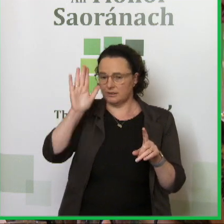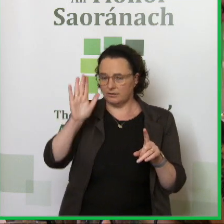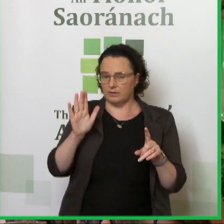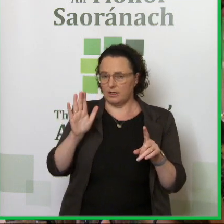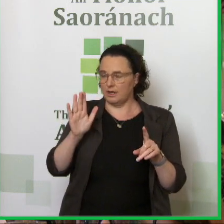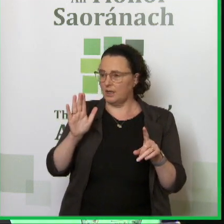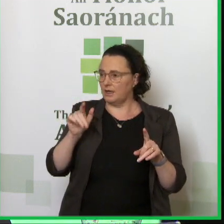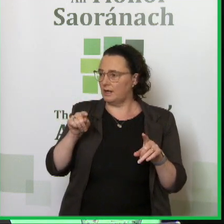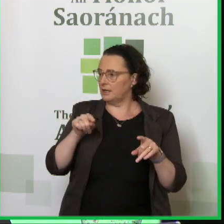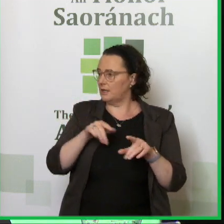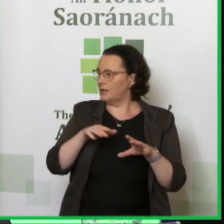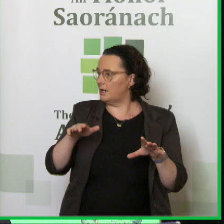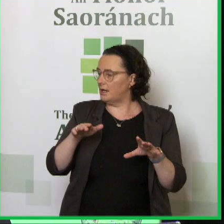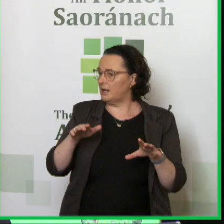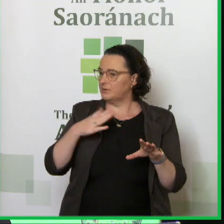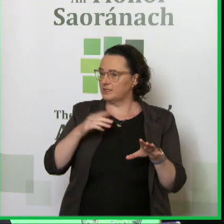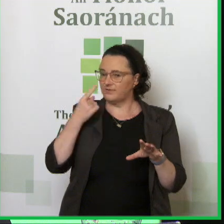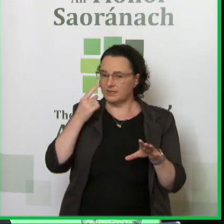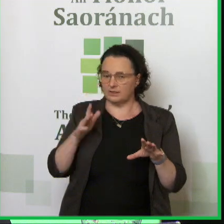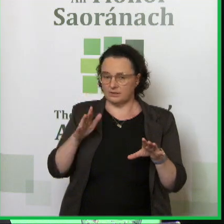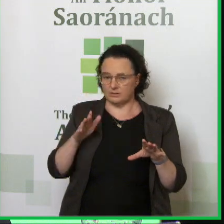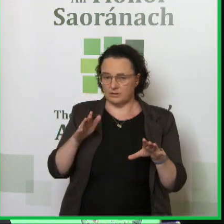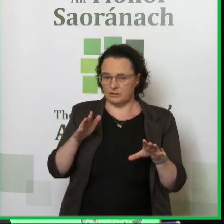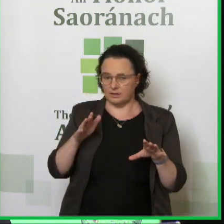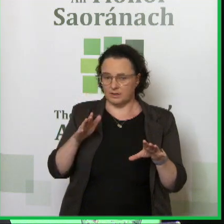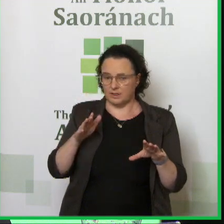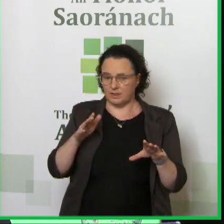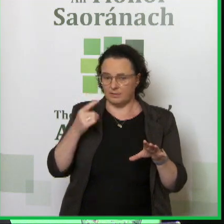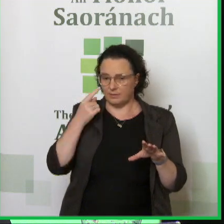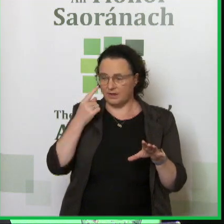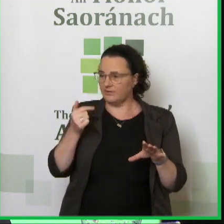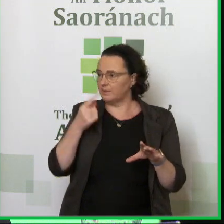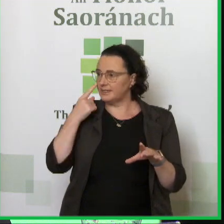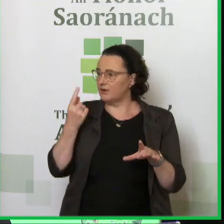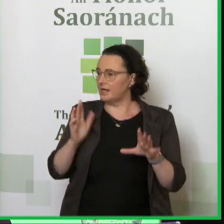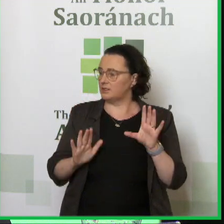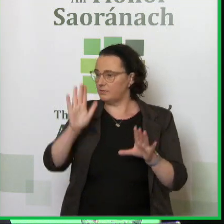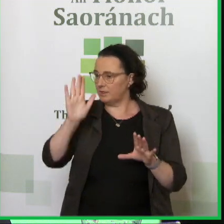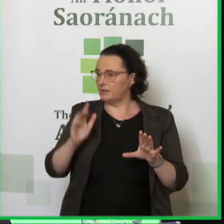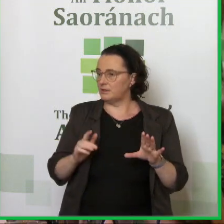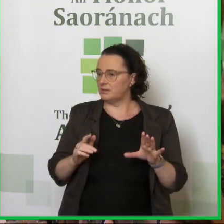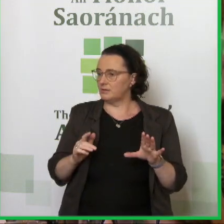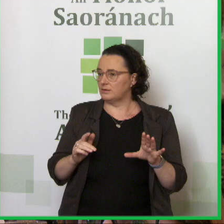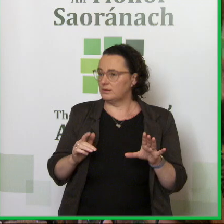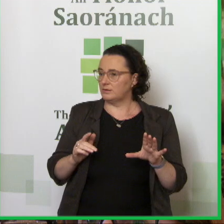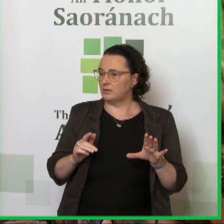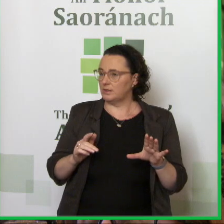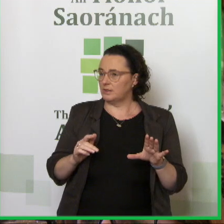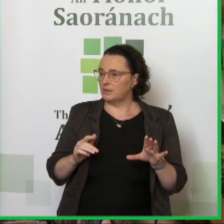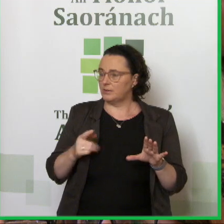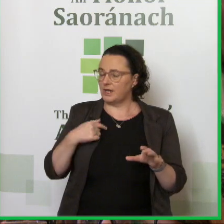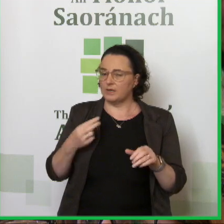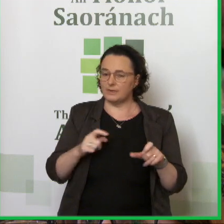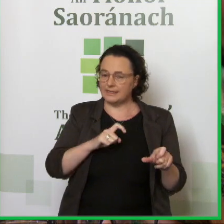the floor at all stages. I mustn't have seen your hand, but I'm going to the floor whenever I see a hand. So if you have but we did not. I was still preparing